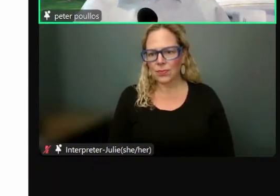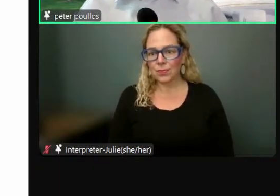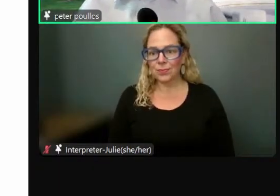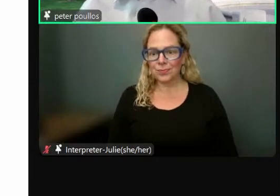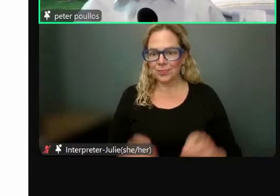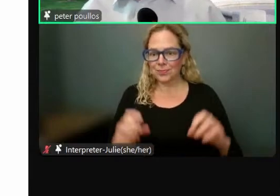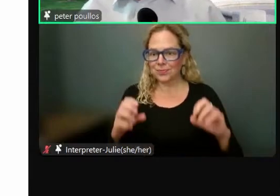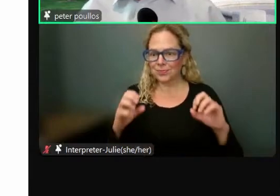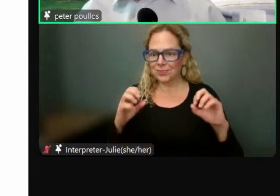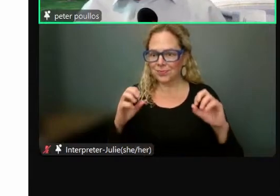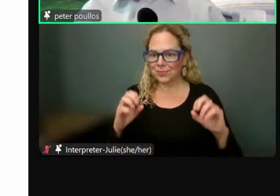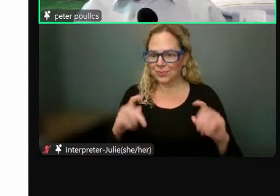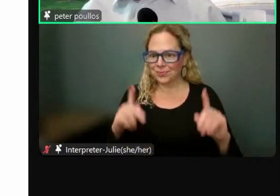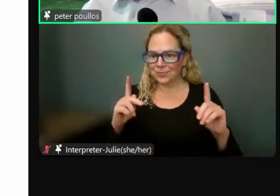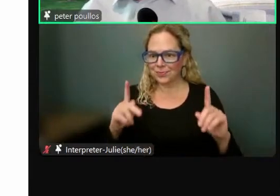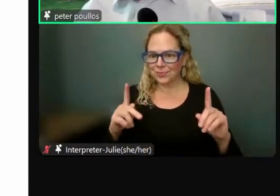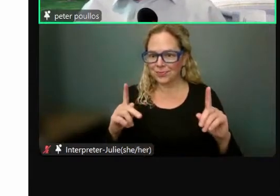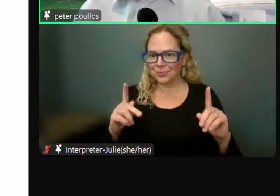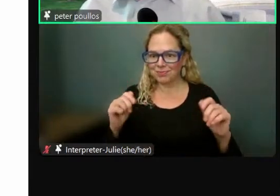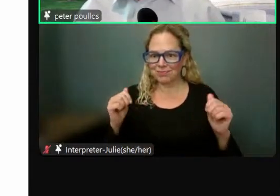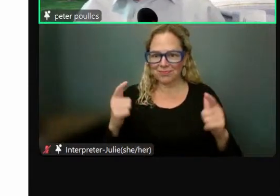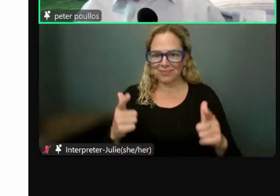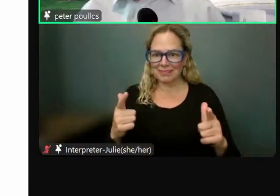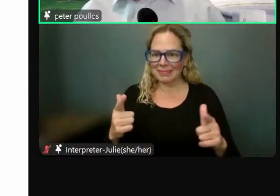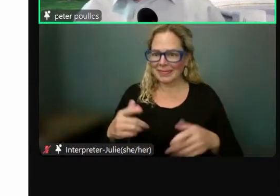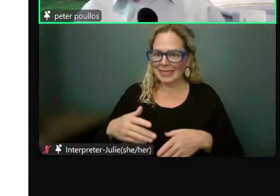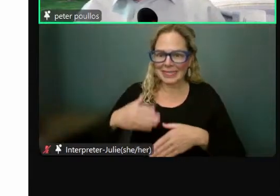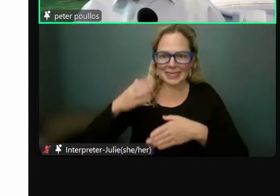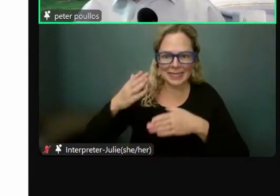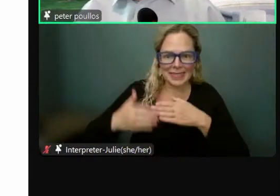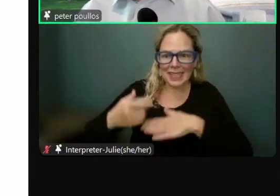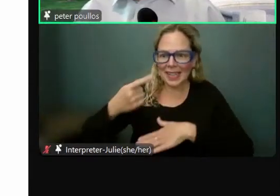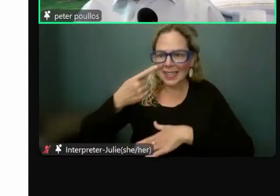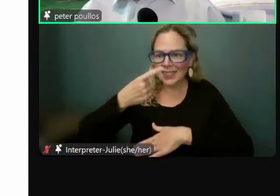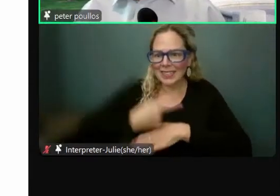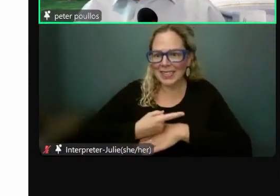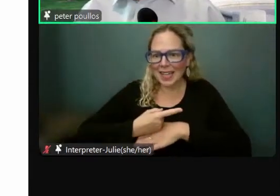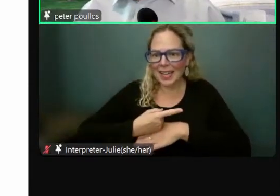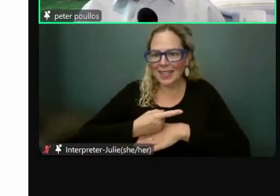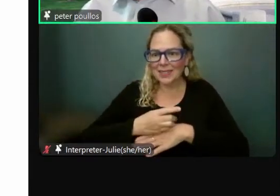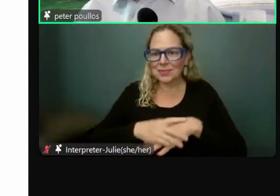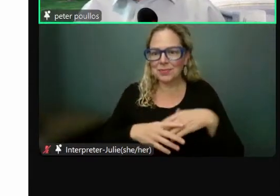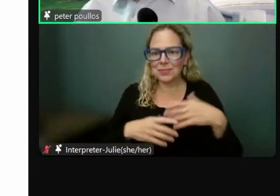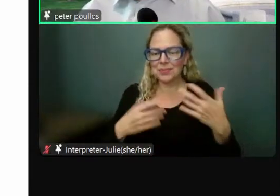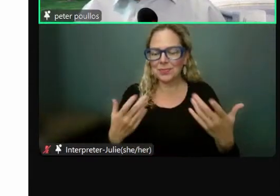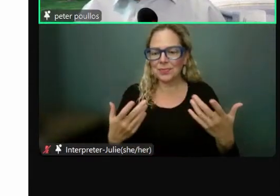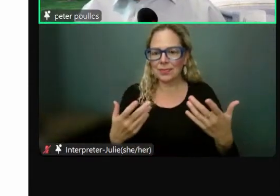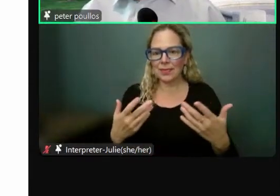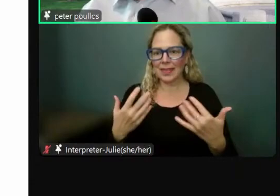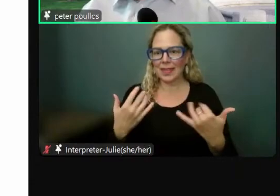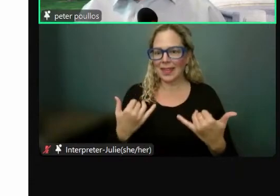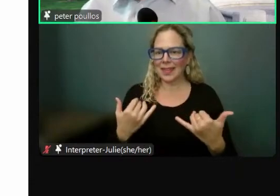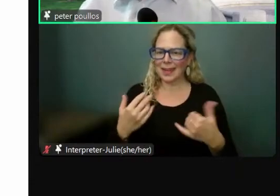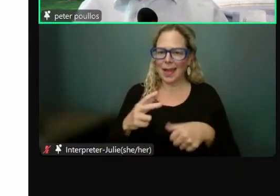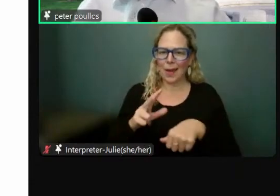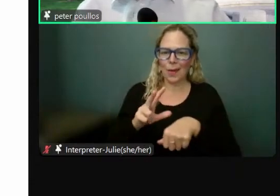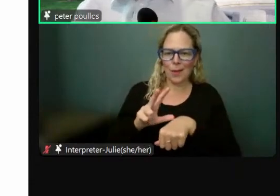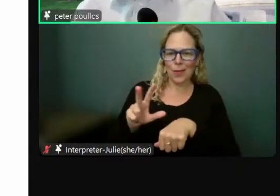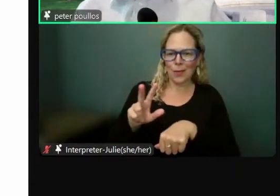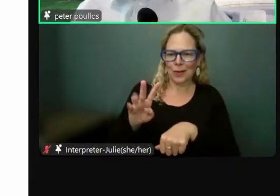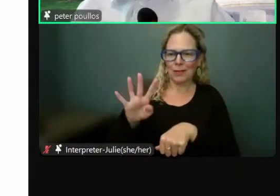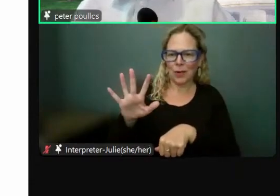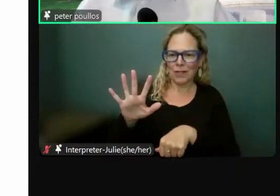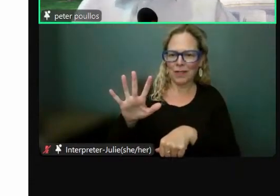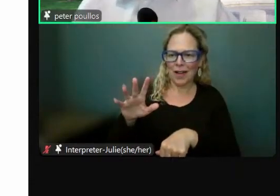All right, everybody. Well, this is the end of the day. It is now 3:45-ish Pacific